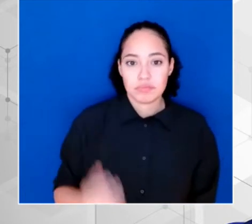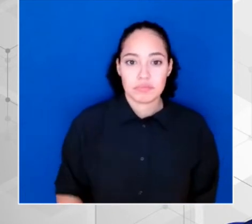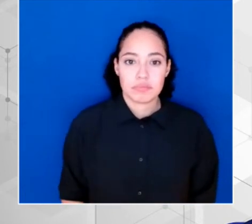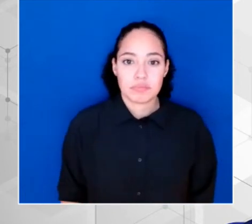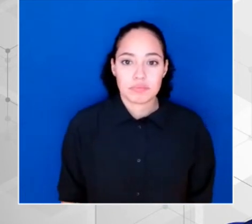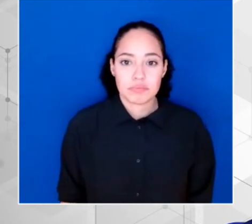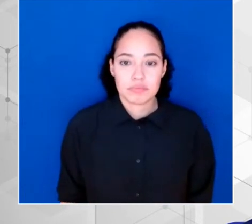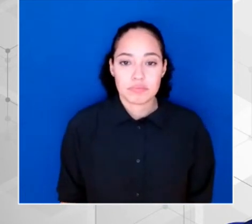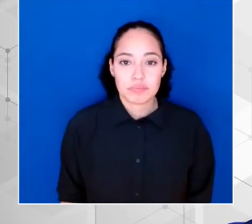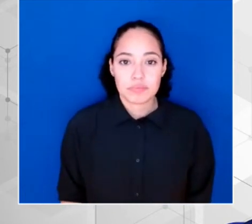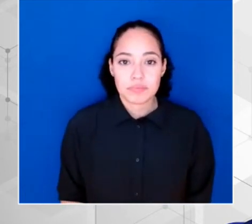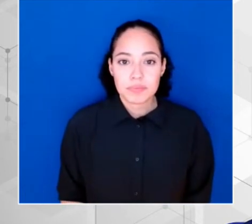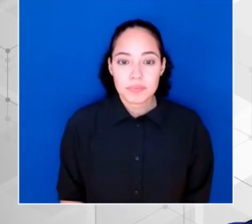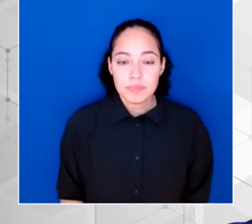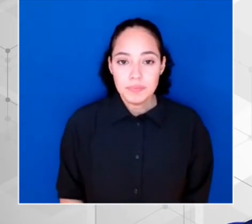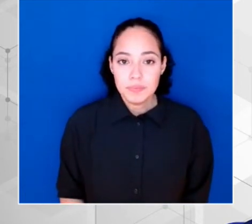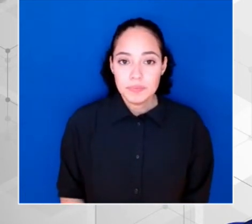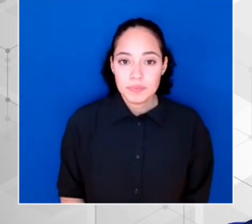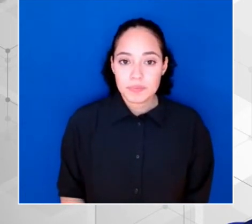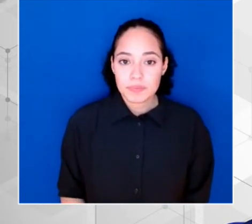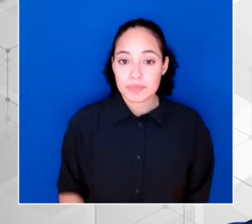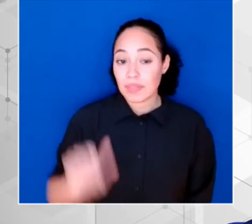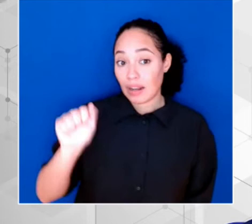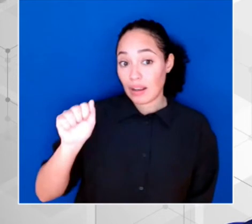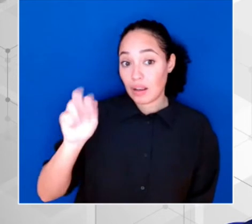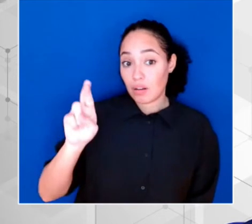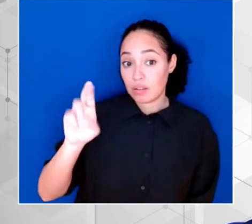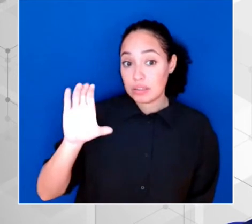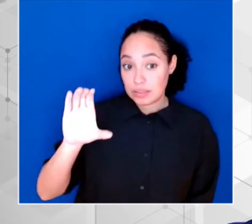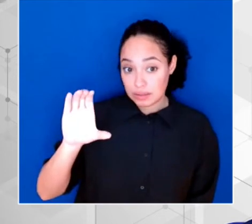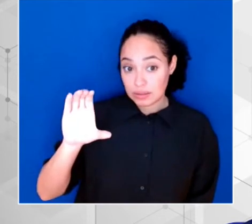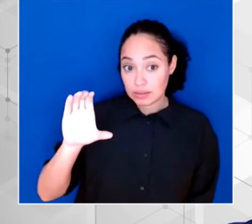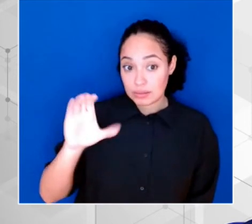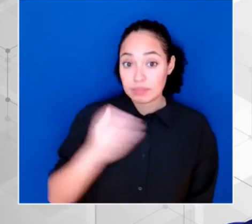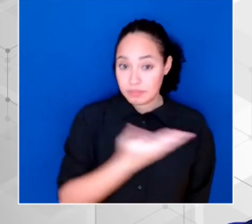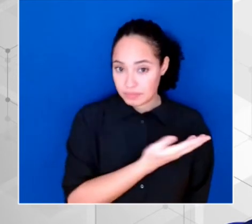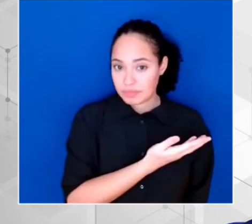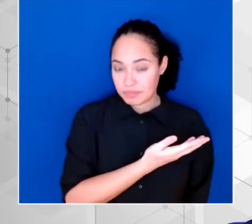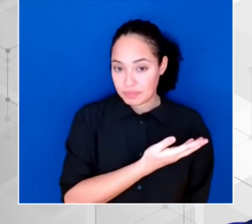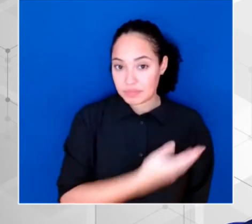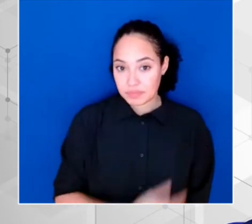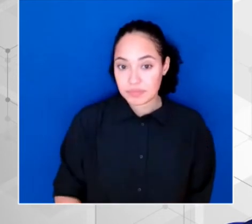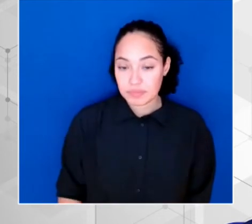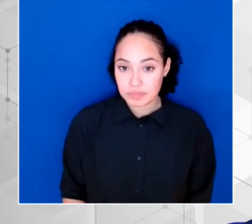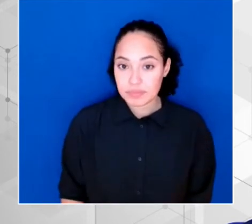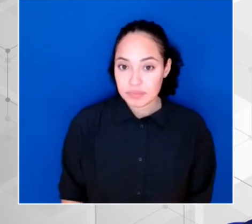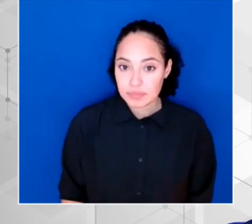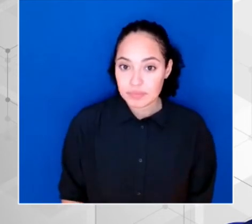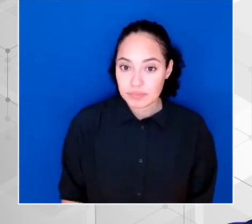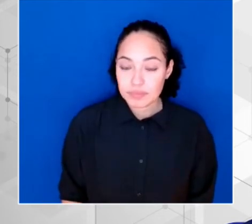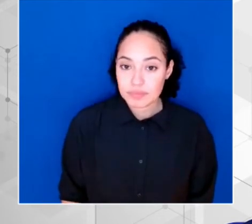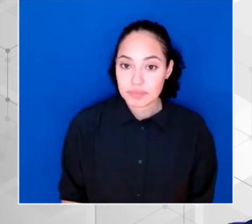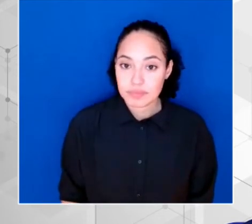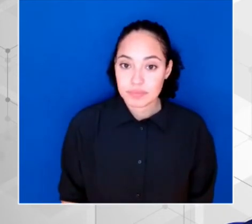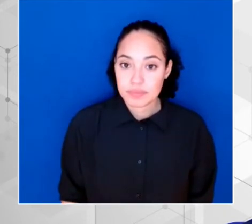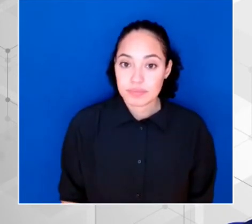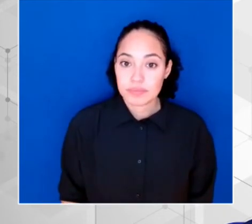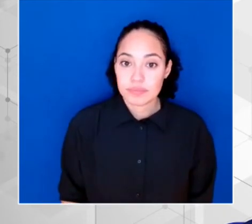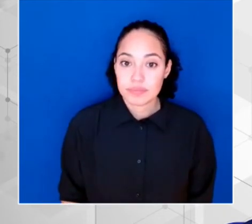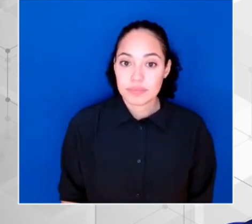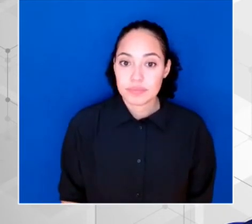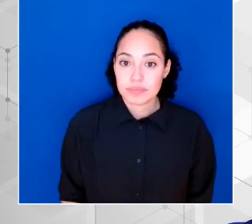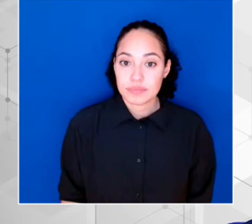well. You can find it as well under the developer tools in the browser. And you can see the family of